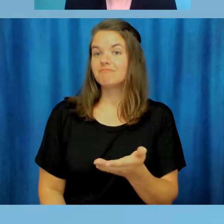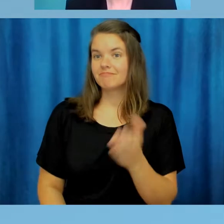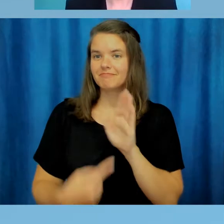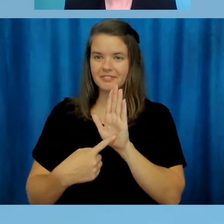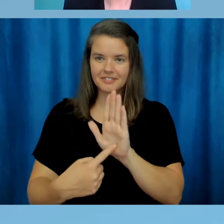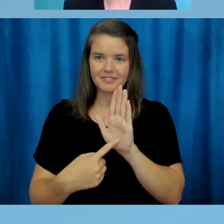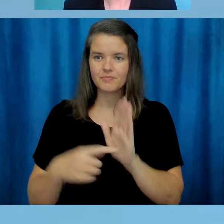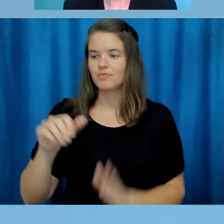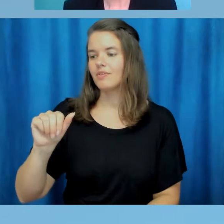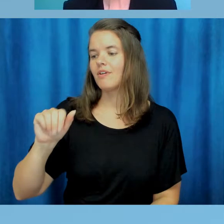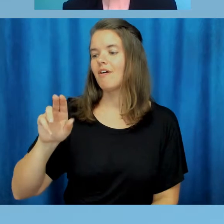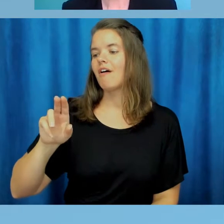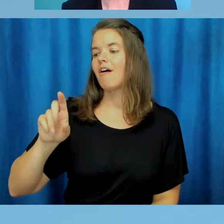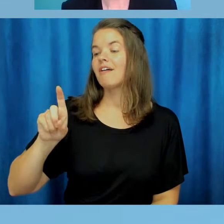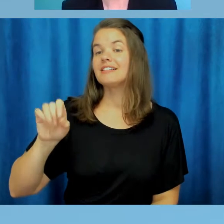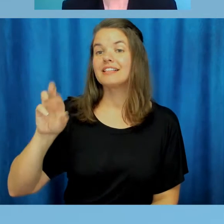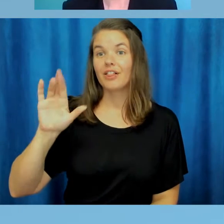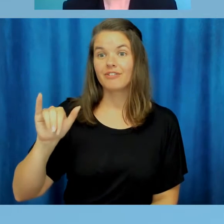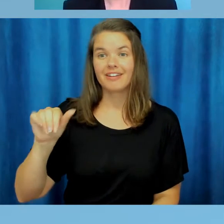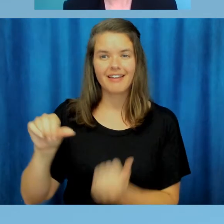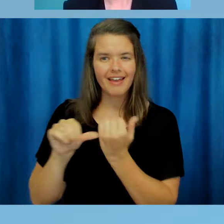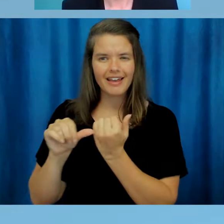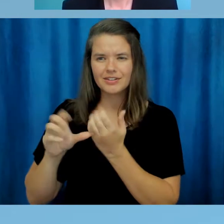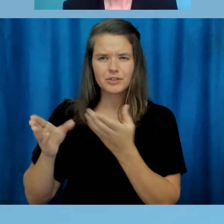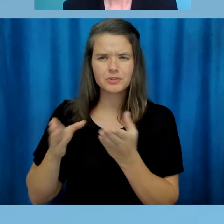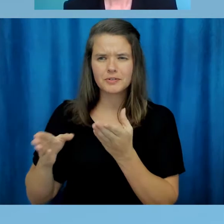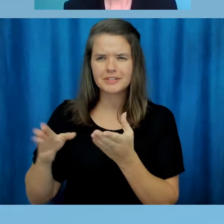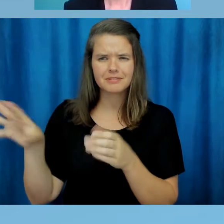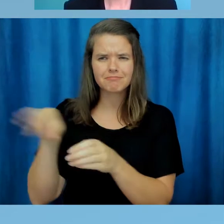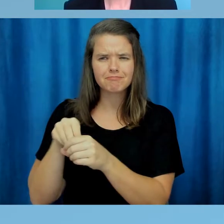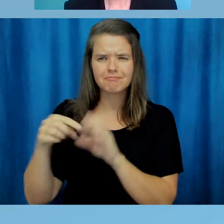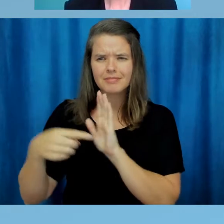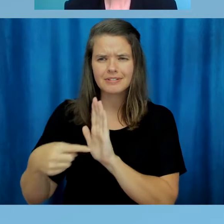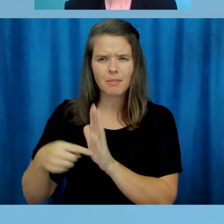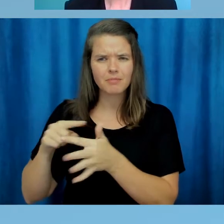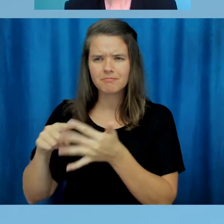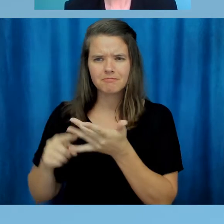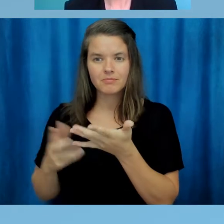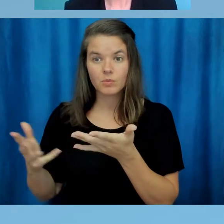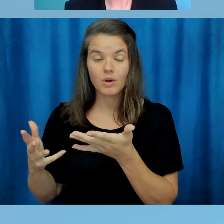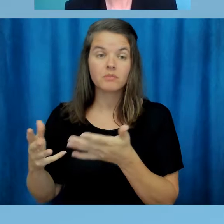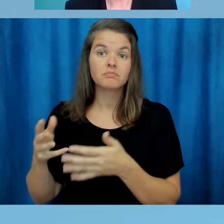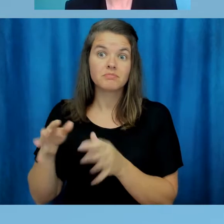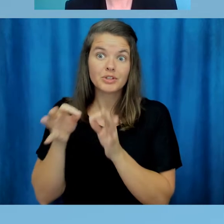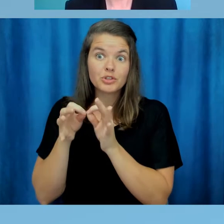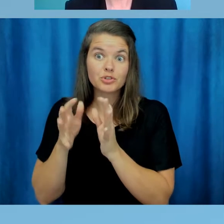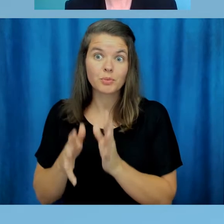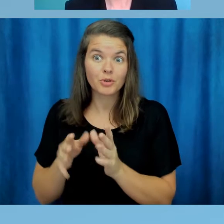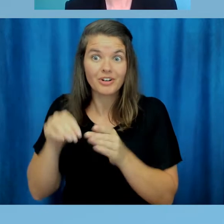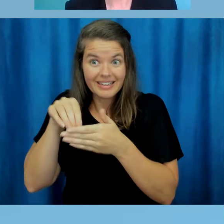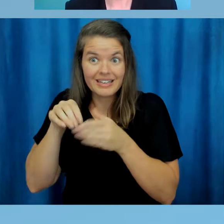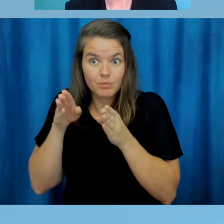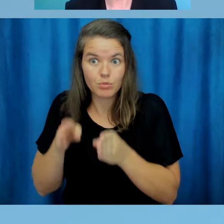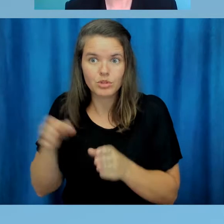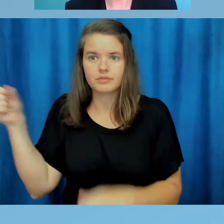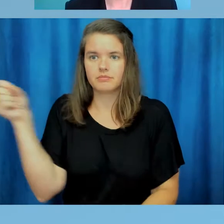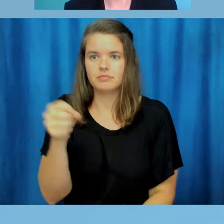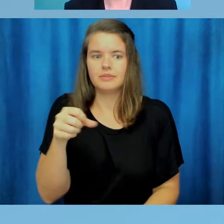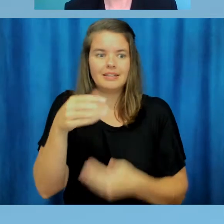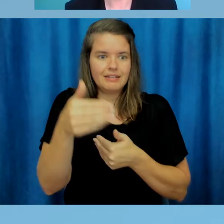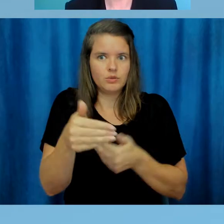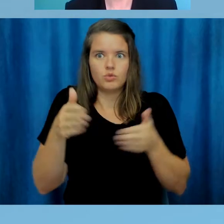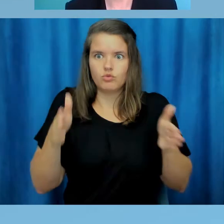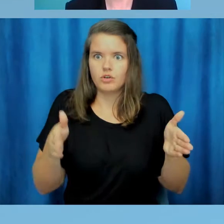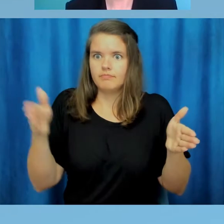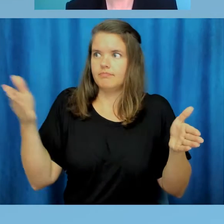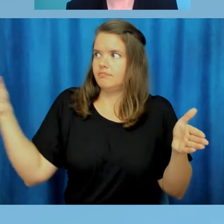some examples of what auxiliary aids and services are. An in-person sign language interpreter, so someone who's in the